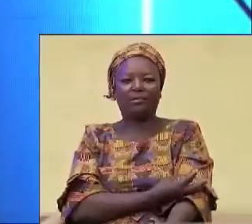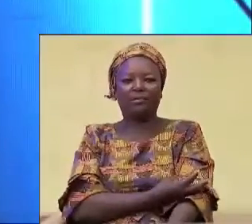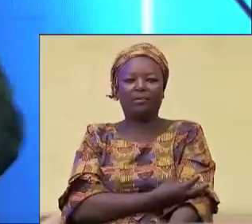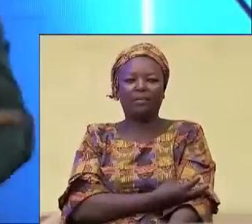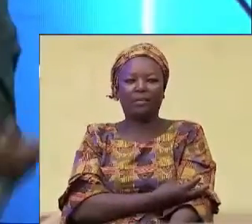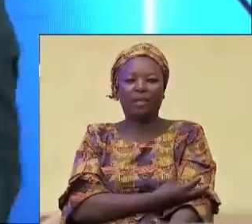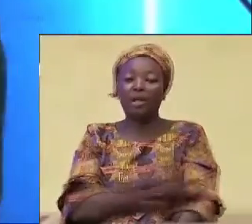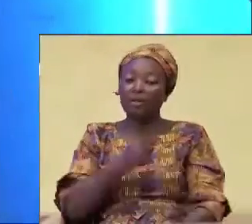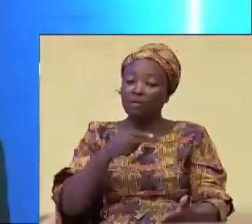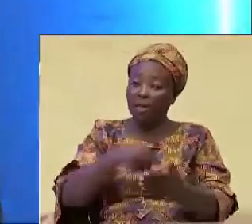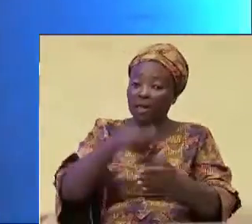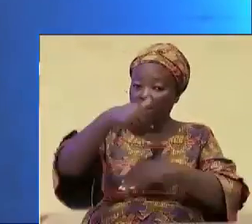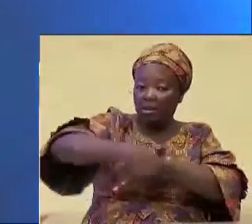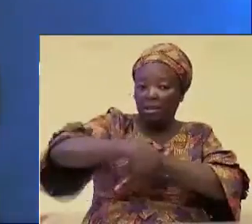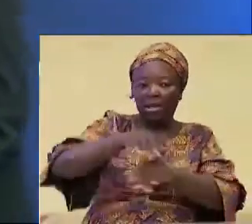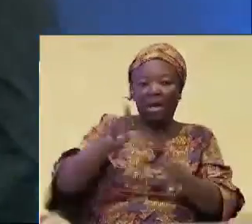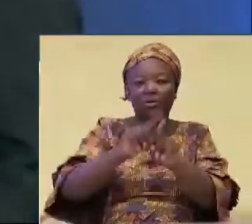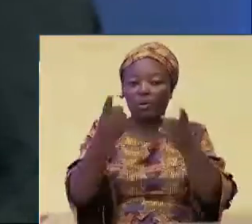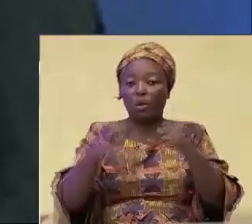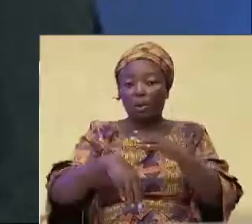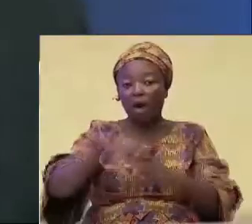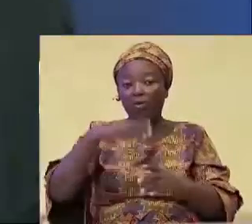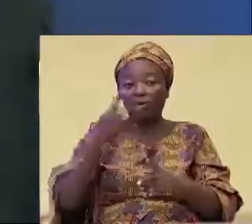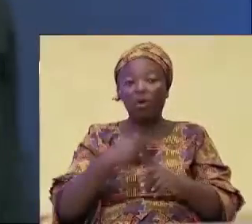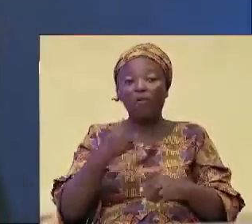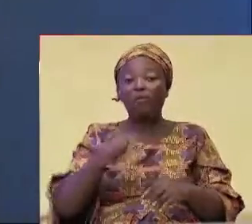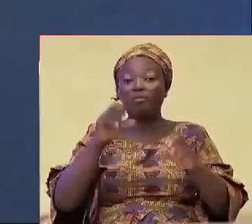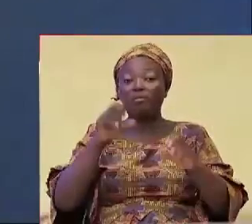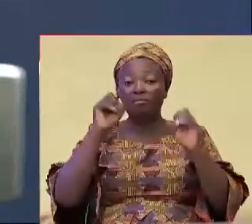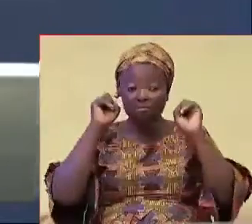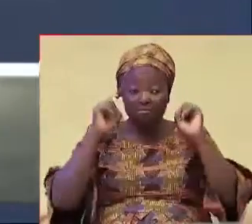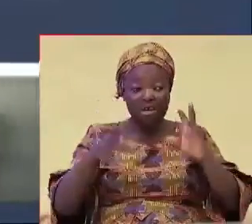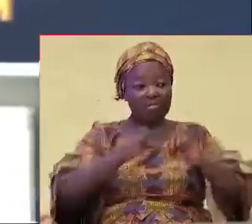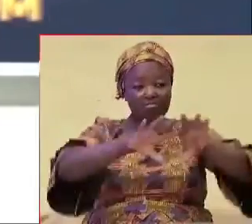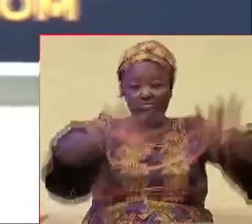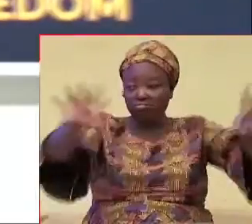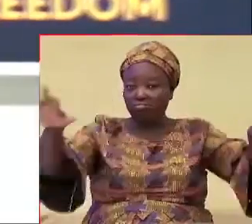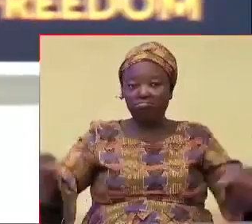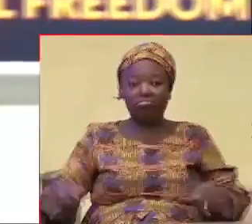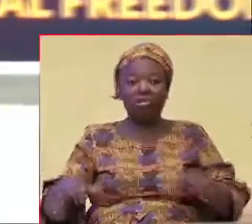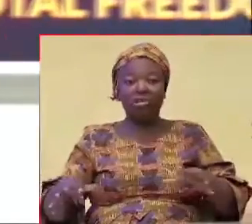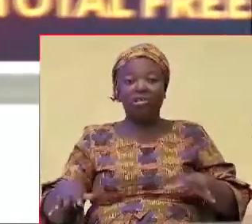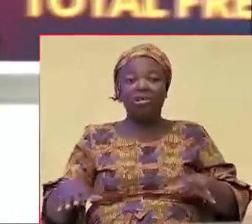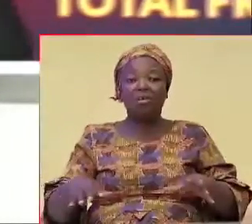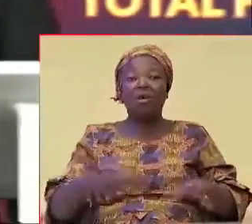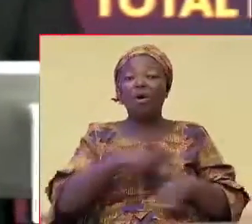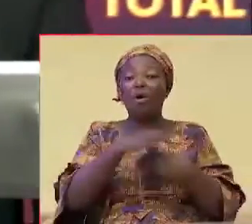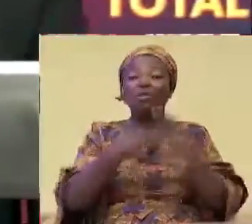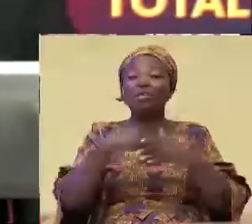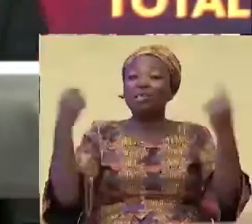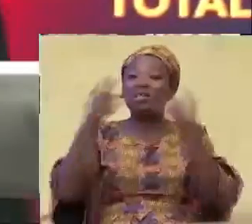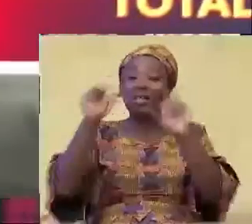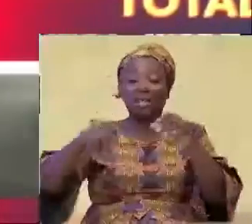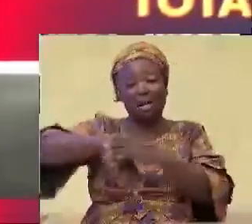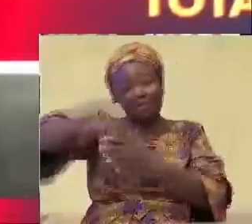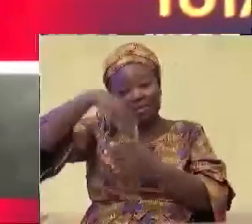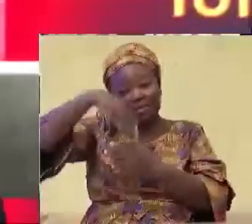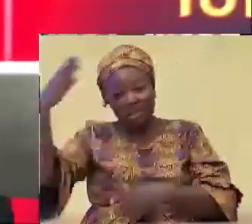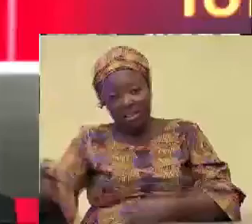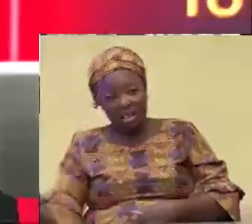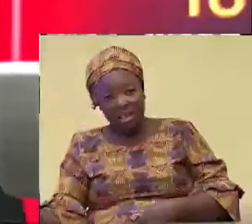Almighty. Tonight, as you come out of the crowd, I don't mean this crowd, out of the crowd of